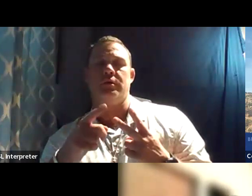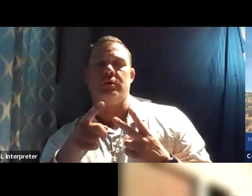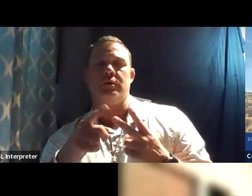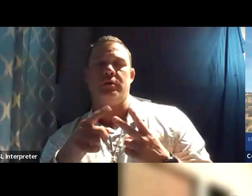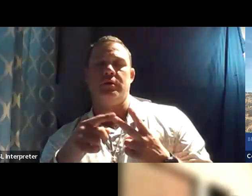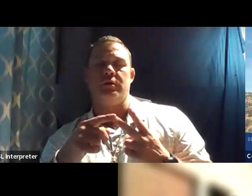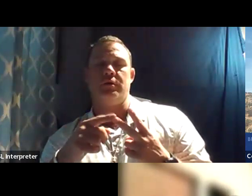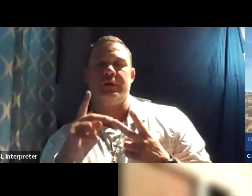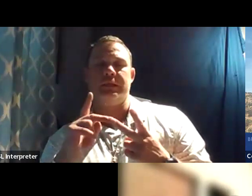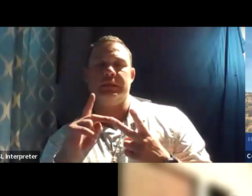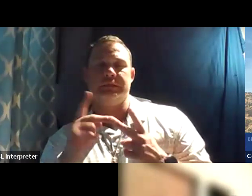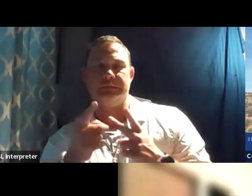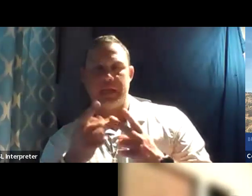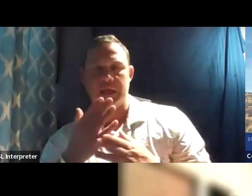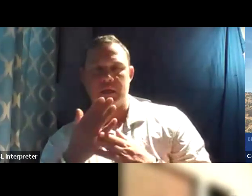piece of your